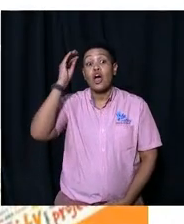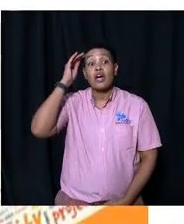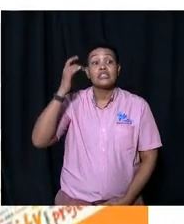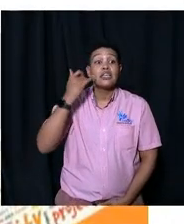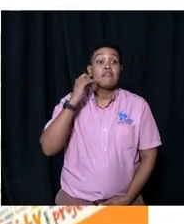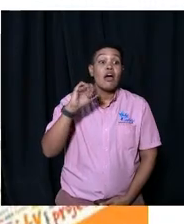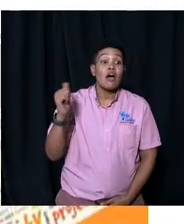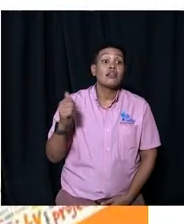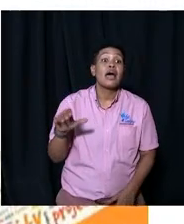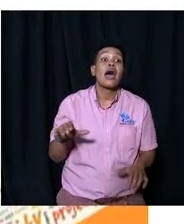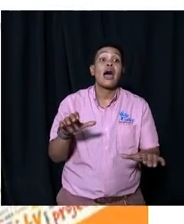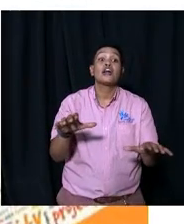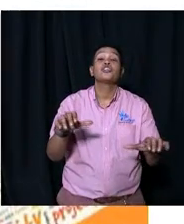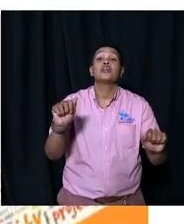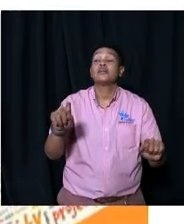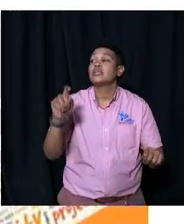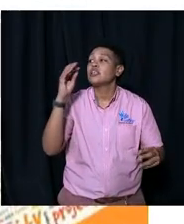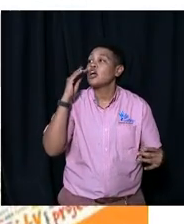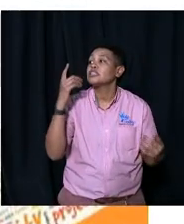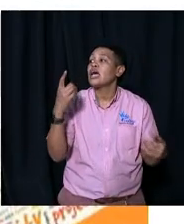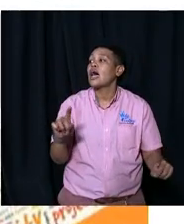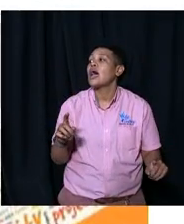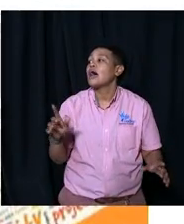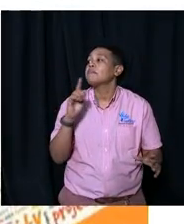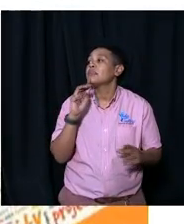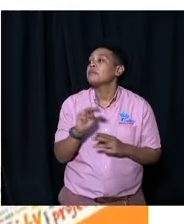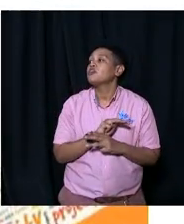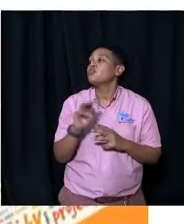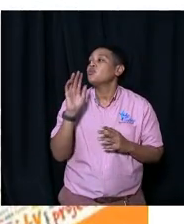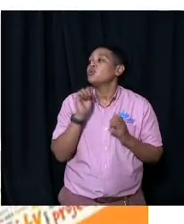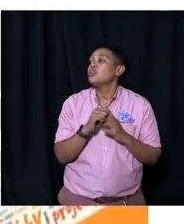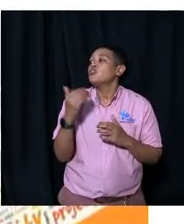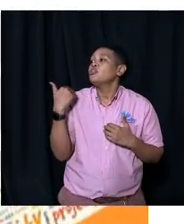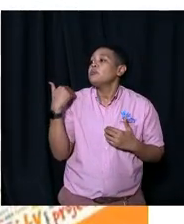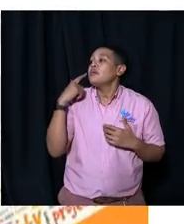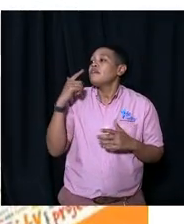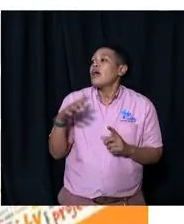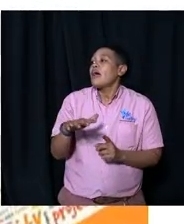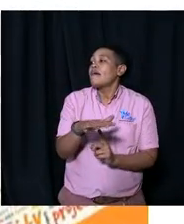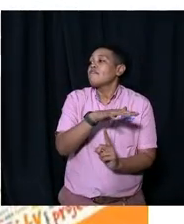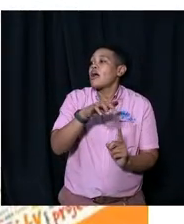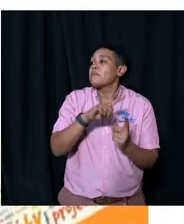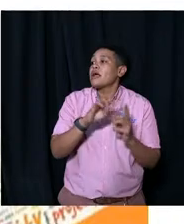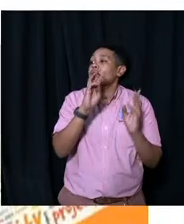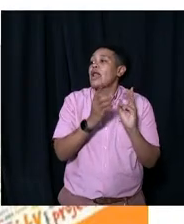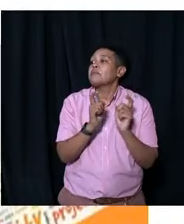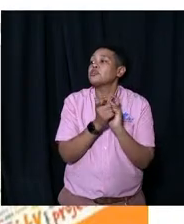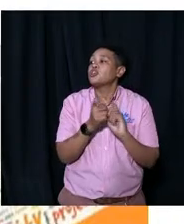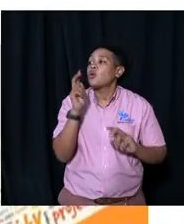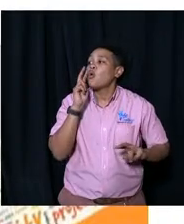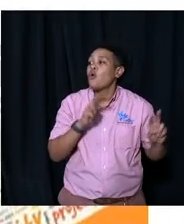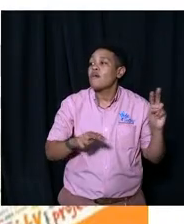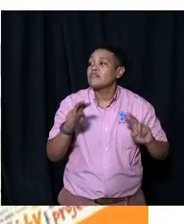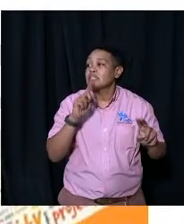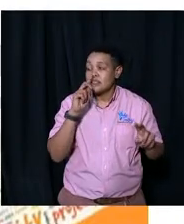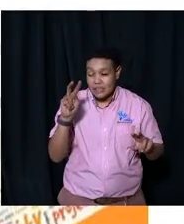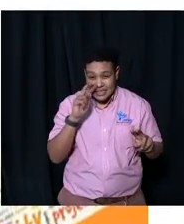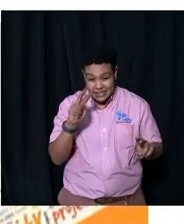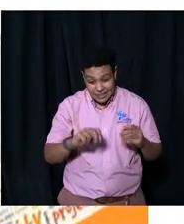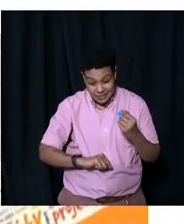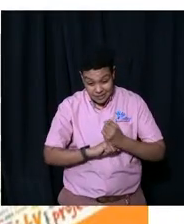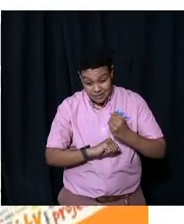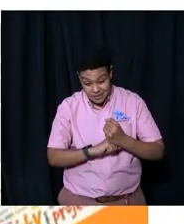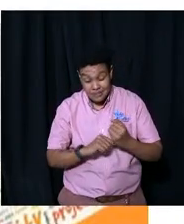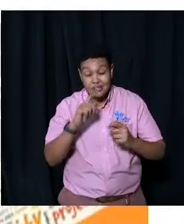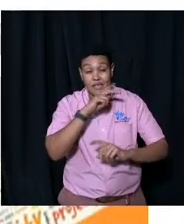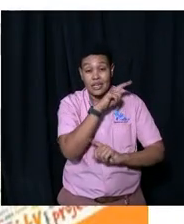there are other actions that we need to consider. The Ministry with Responsibility for Environment and Climate Change will oversee and support the implementation of